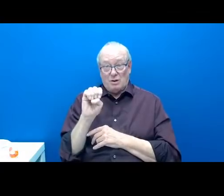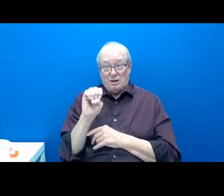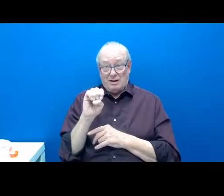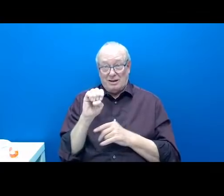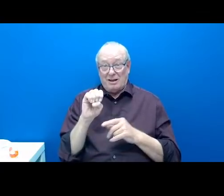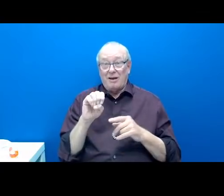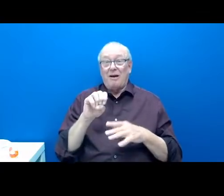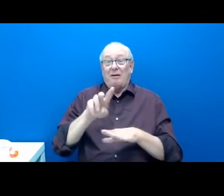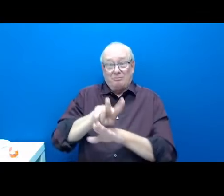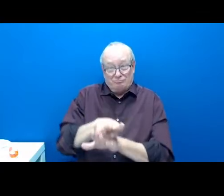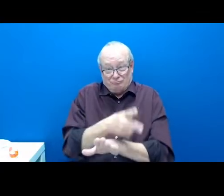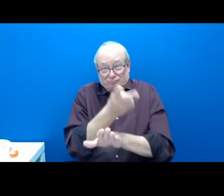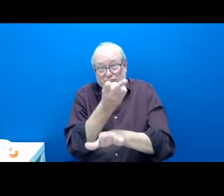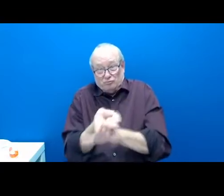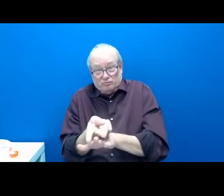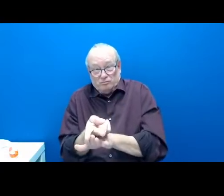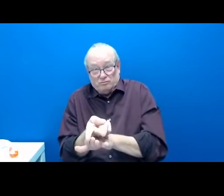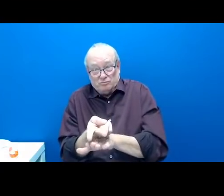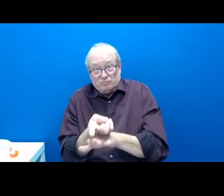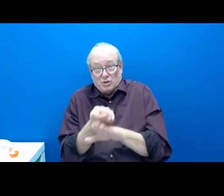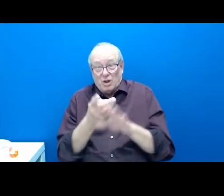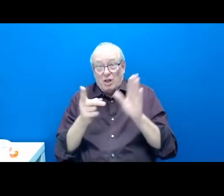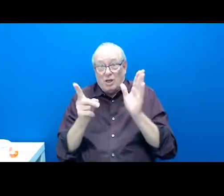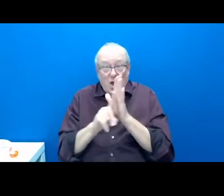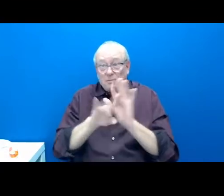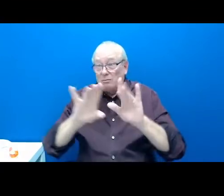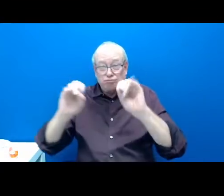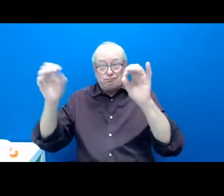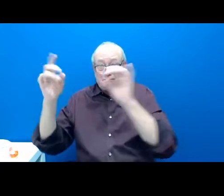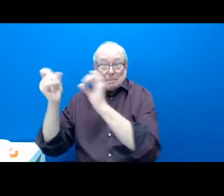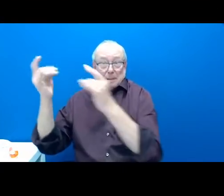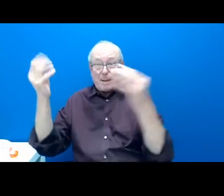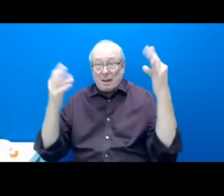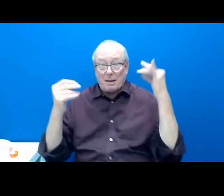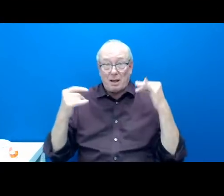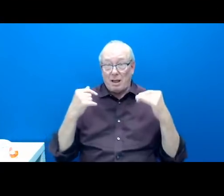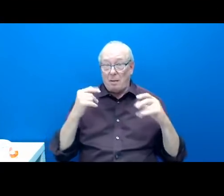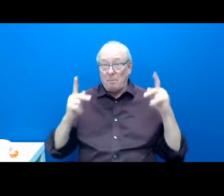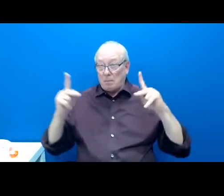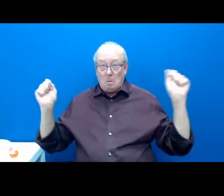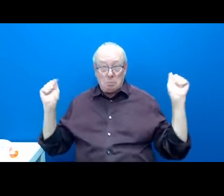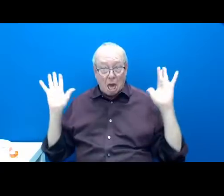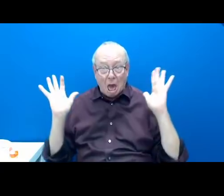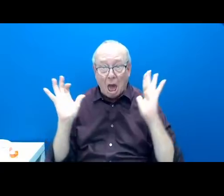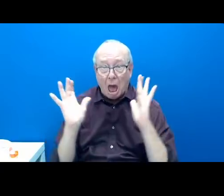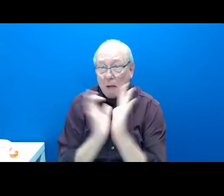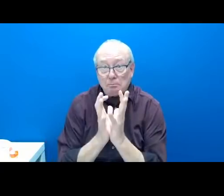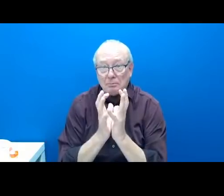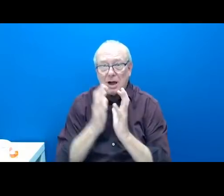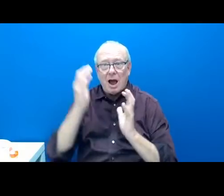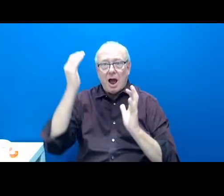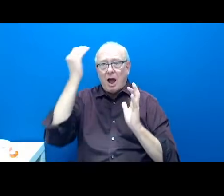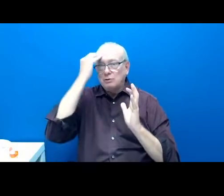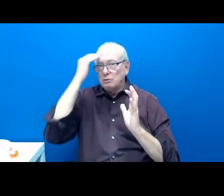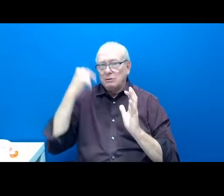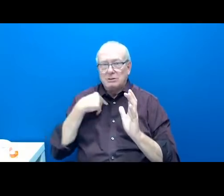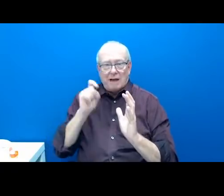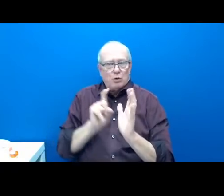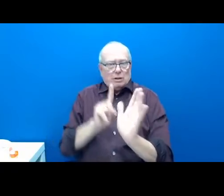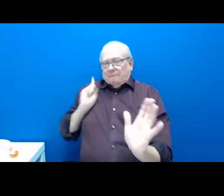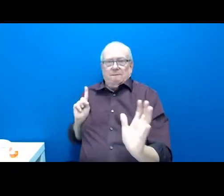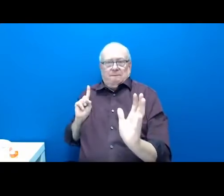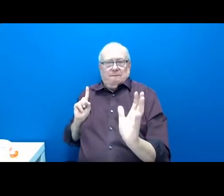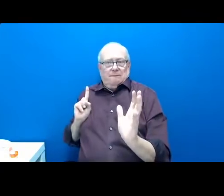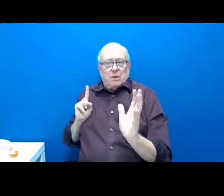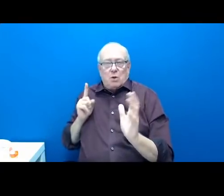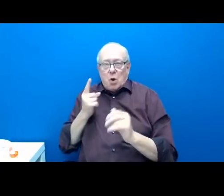mind to know that I needed to get the blankety blank out of that room while it was flooded with several people all at once. And it